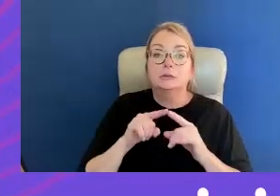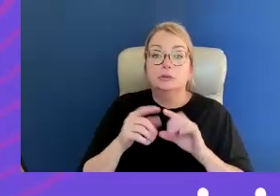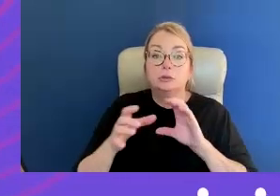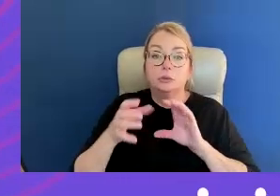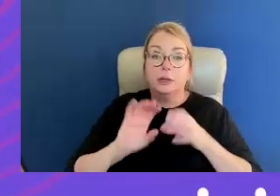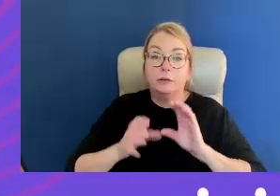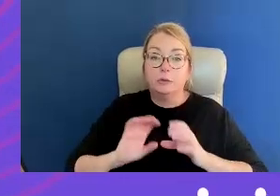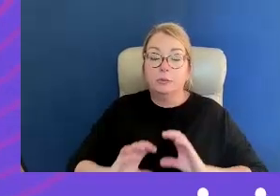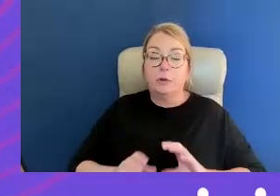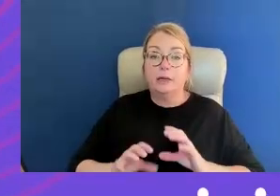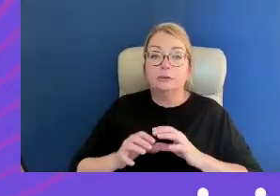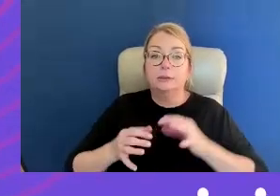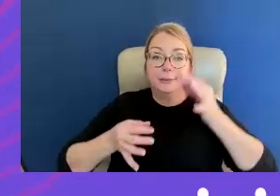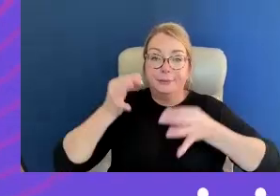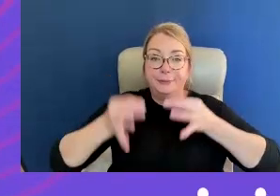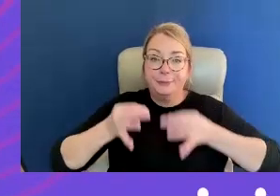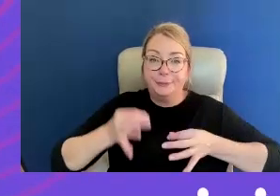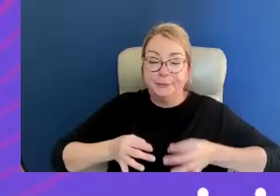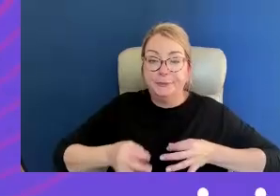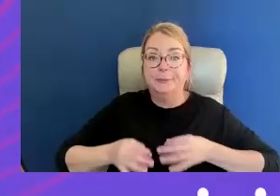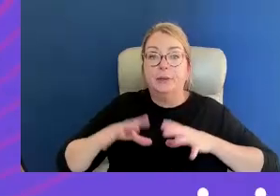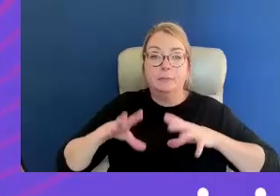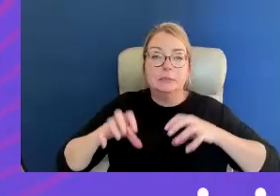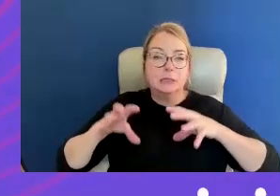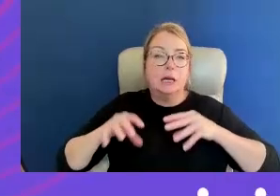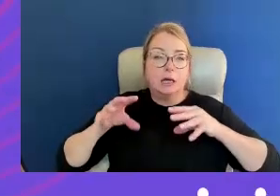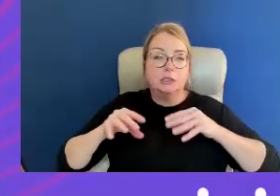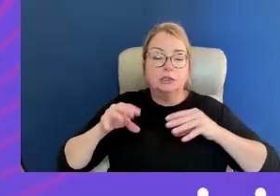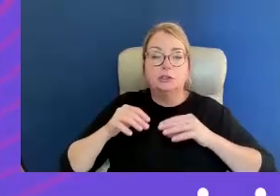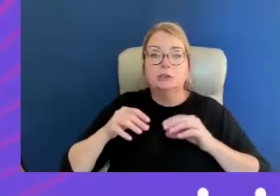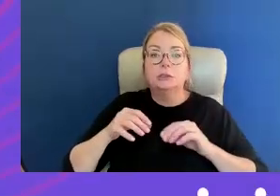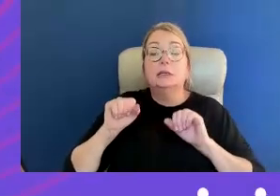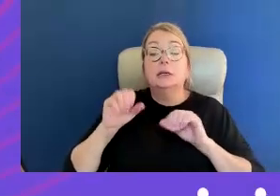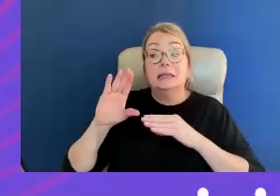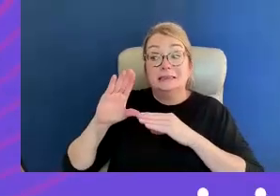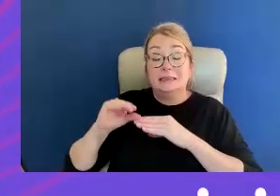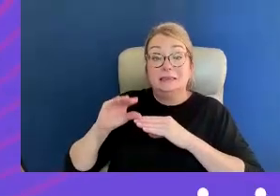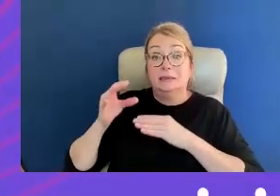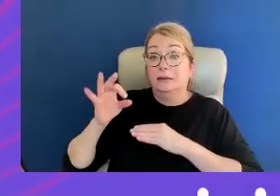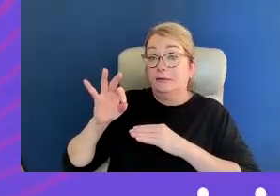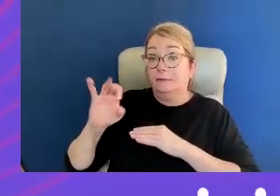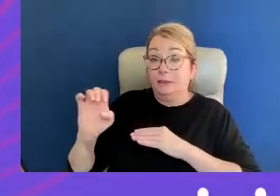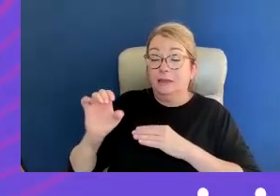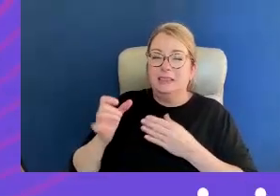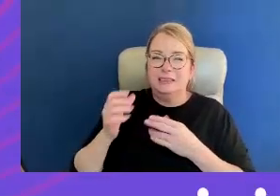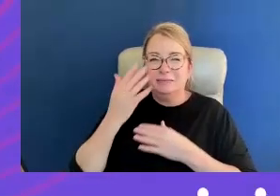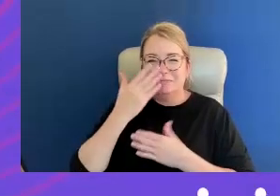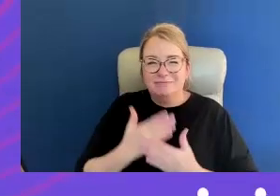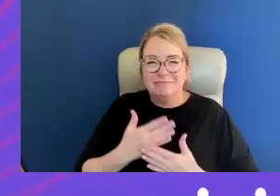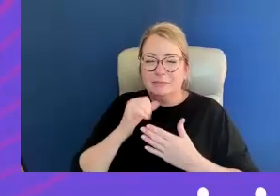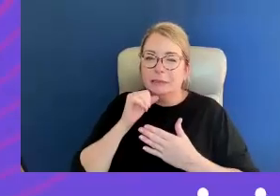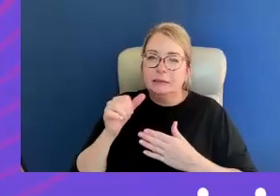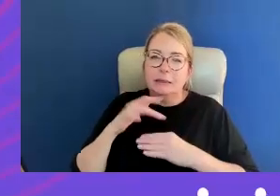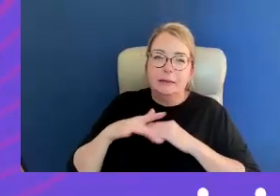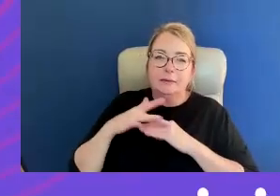chiropractors, acupuncturists, massage therapists, and you can get a discounted fee. Unfortunately, these aren't available through the normal